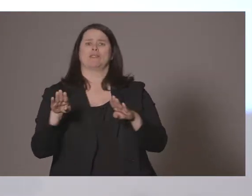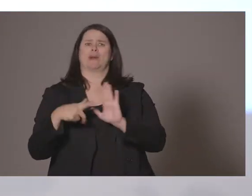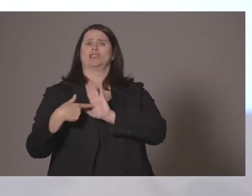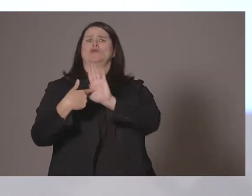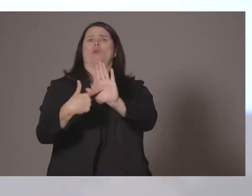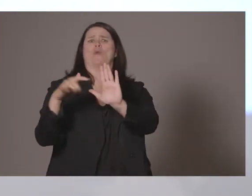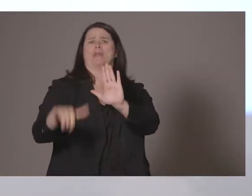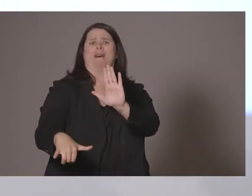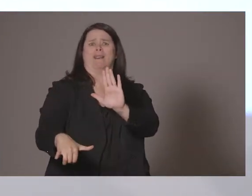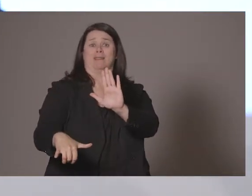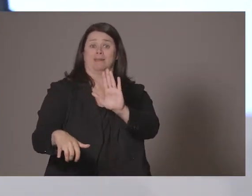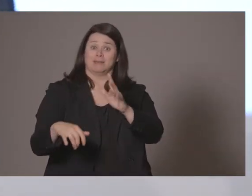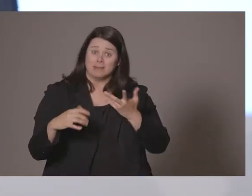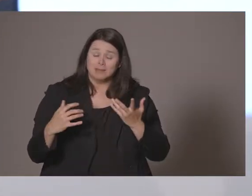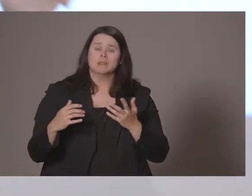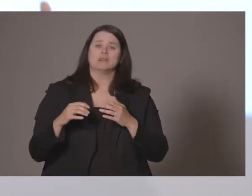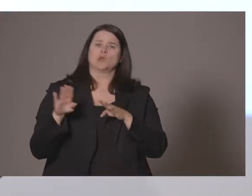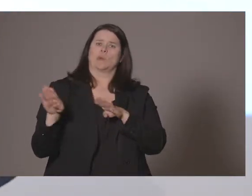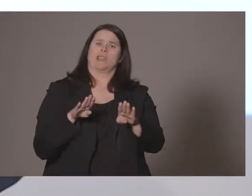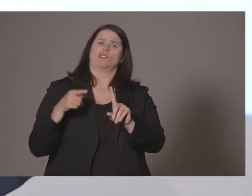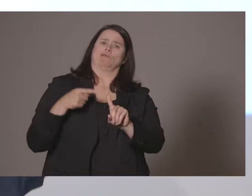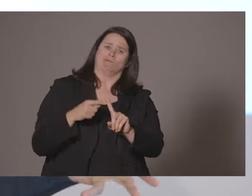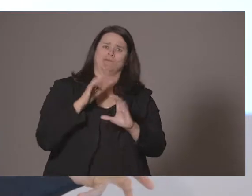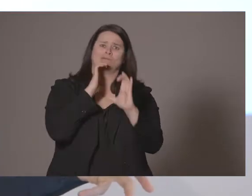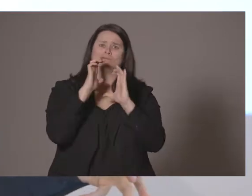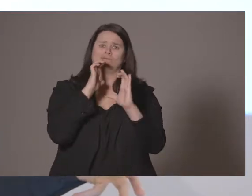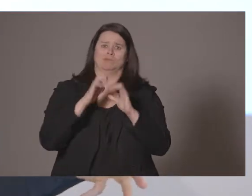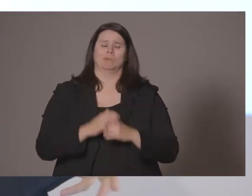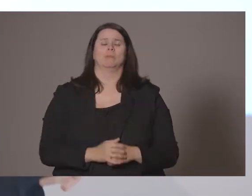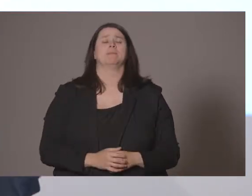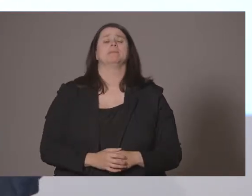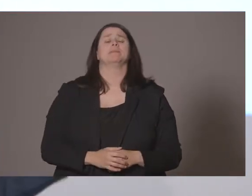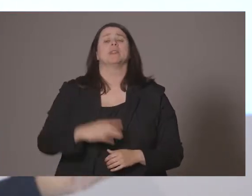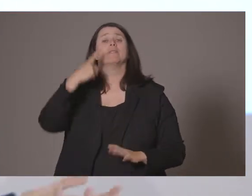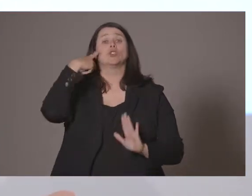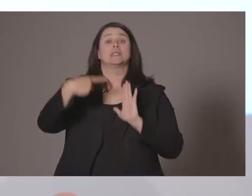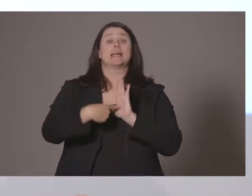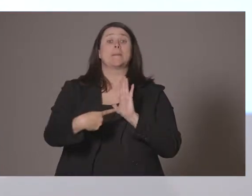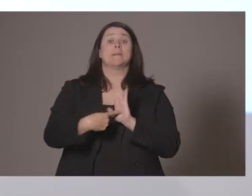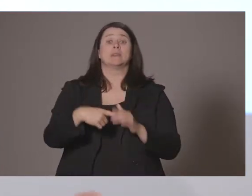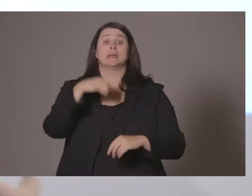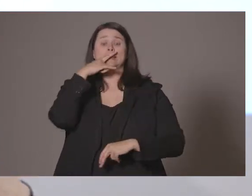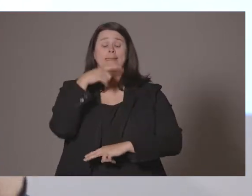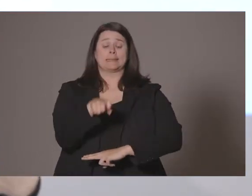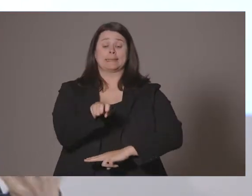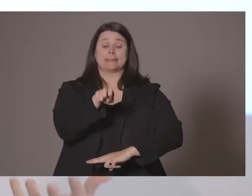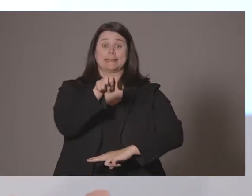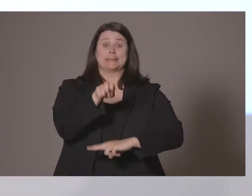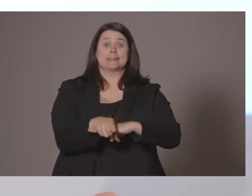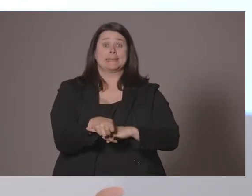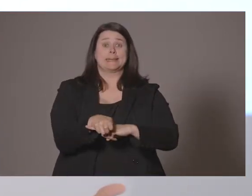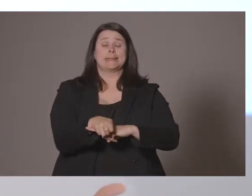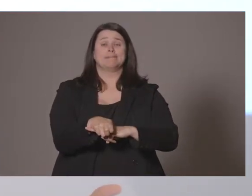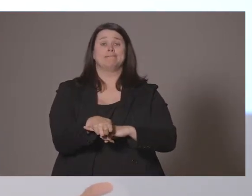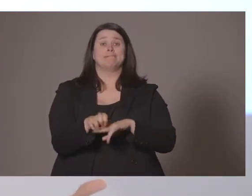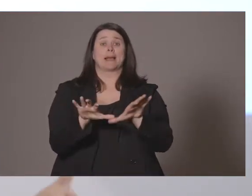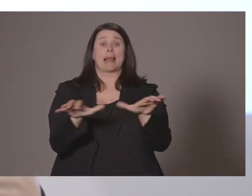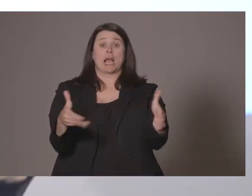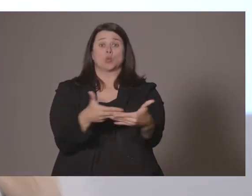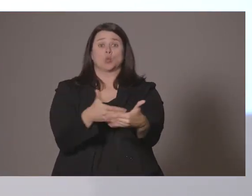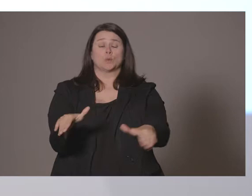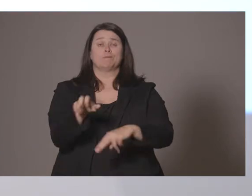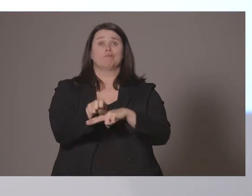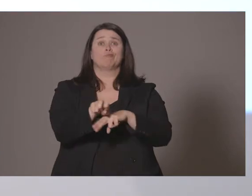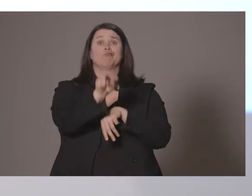So a kiddo might go from sitting in their seat, paying attention in class,